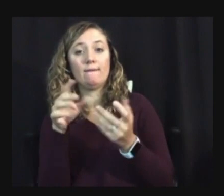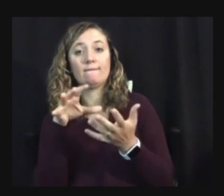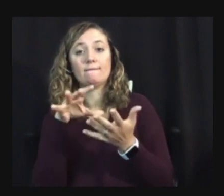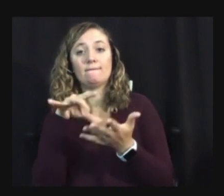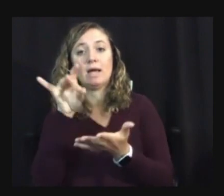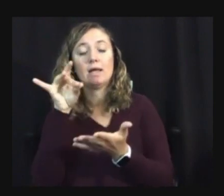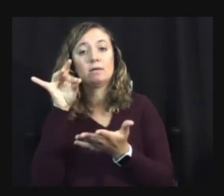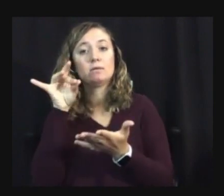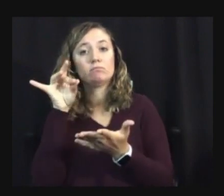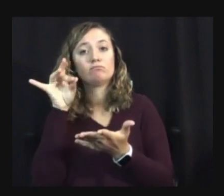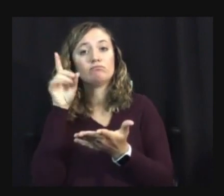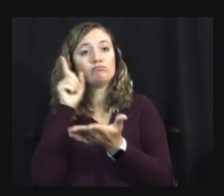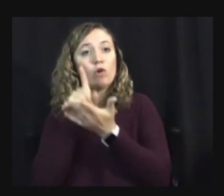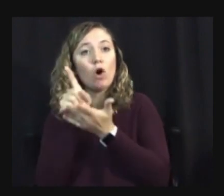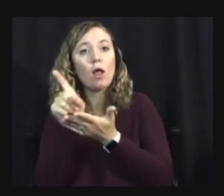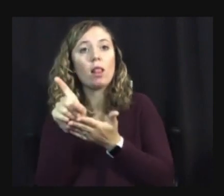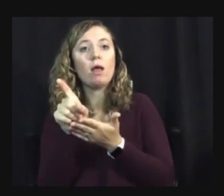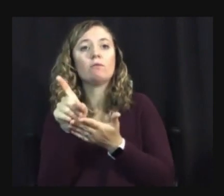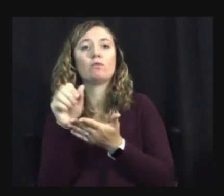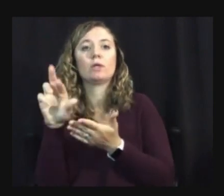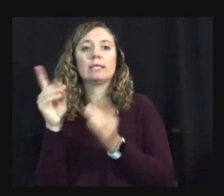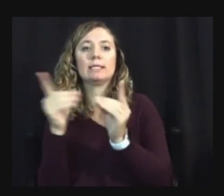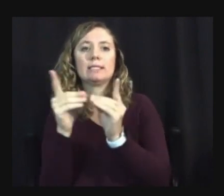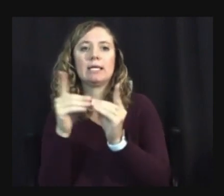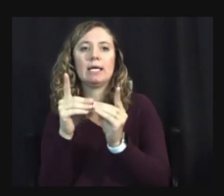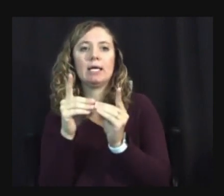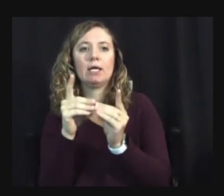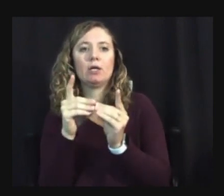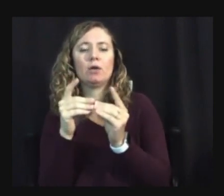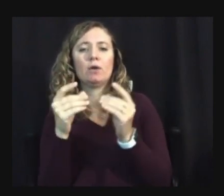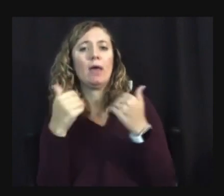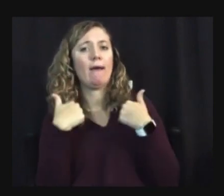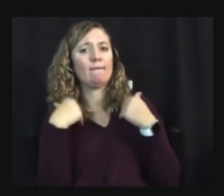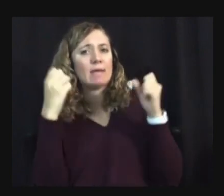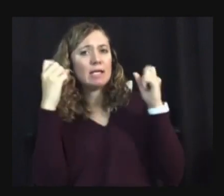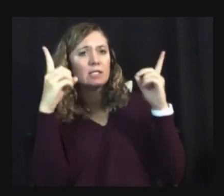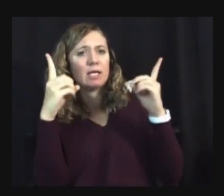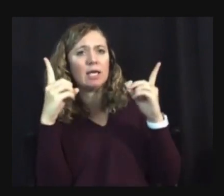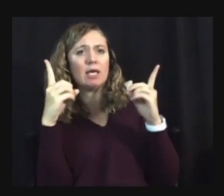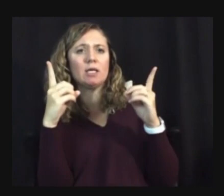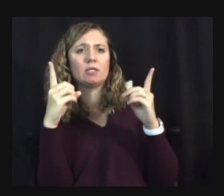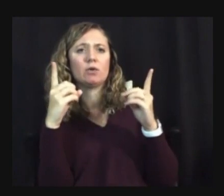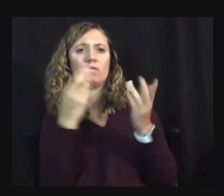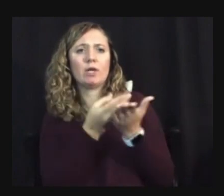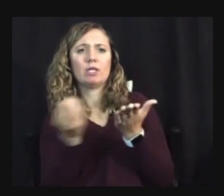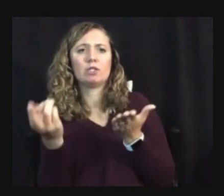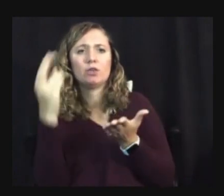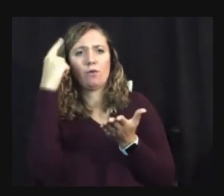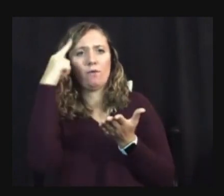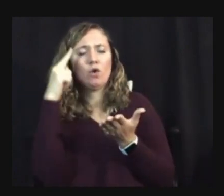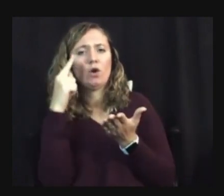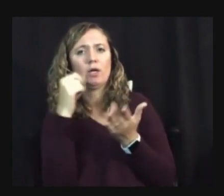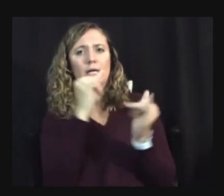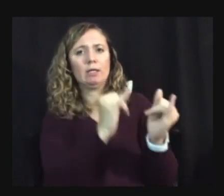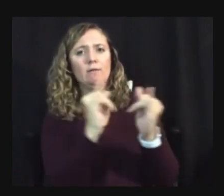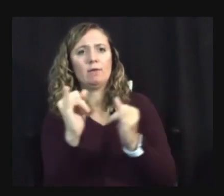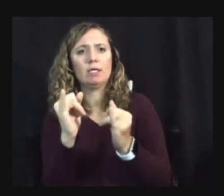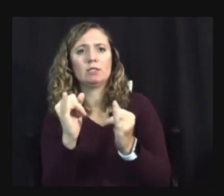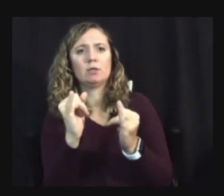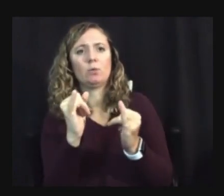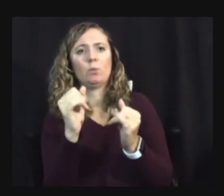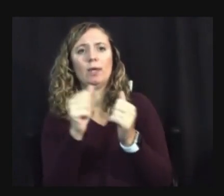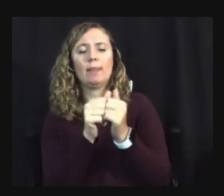but also have been dating, do you have education resources for these types of individuals on how to set